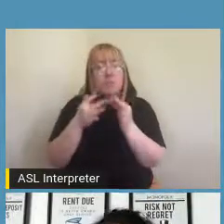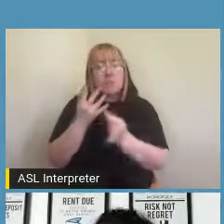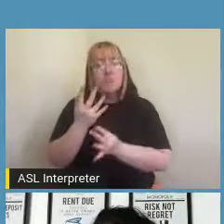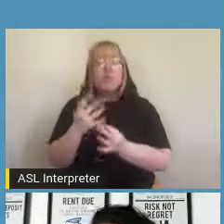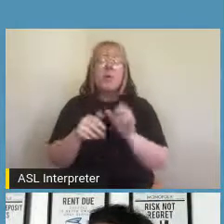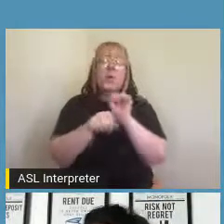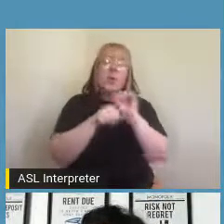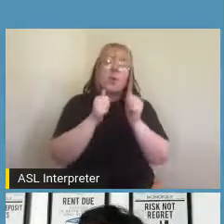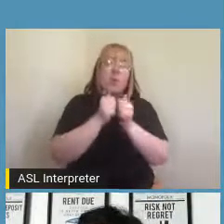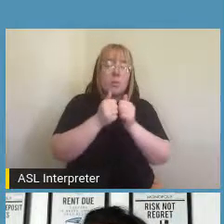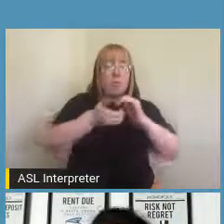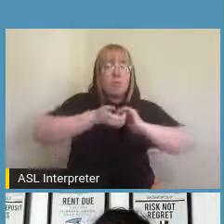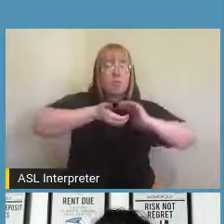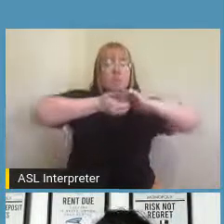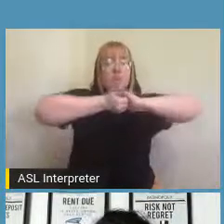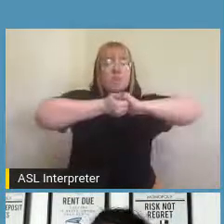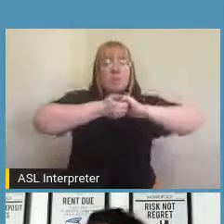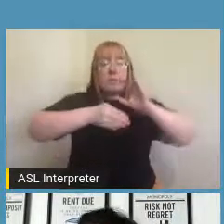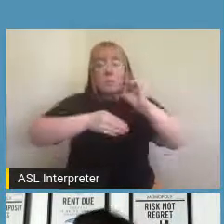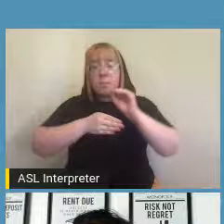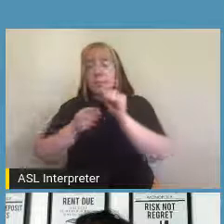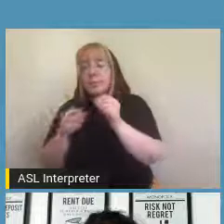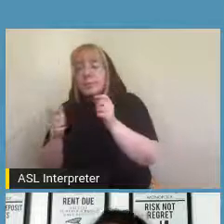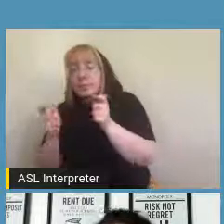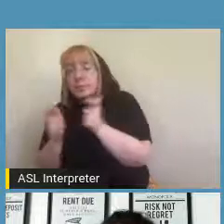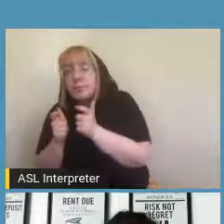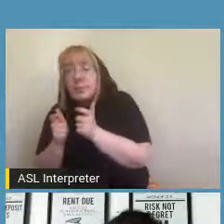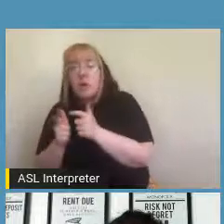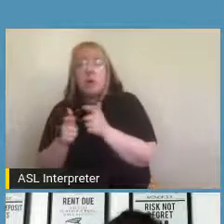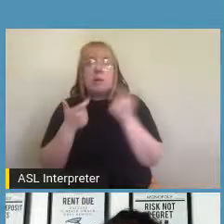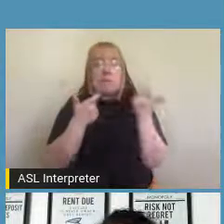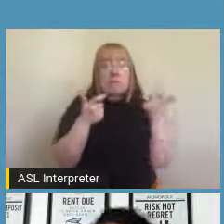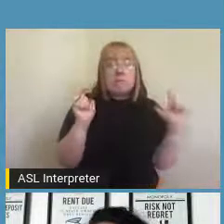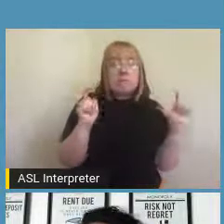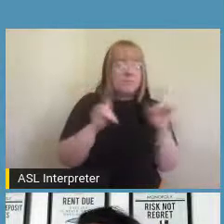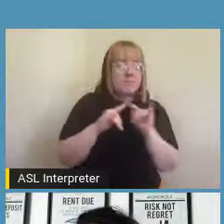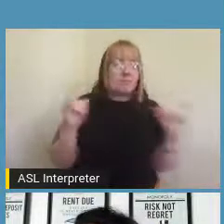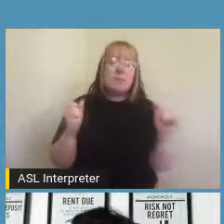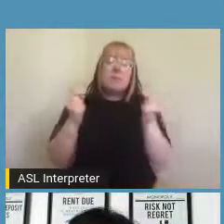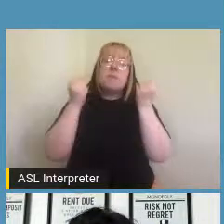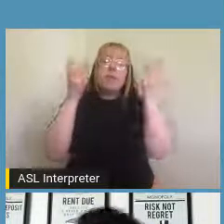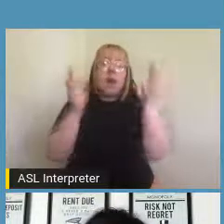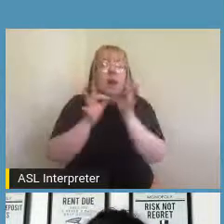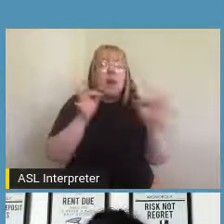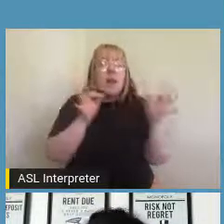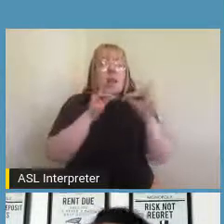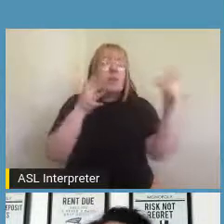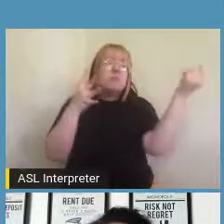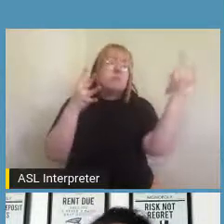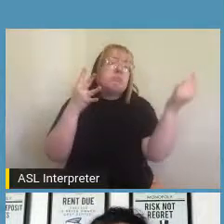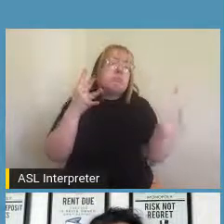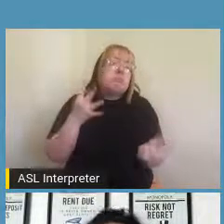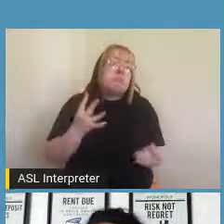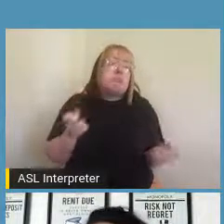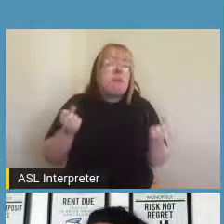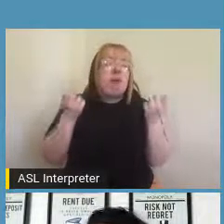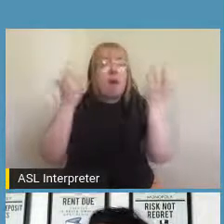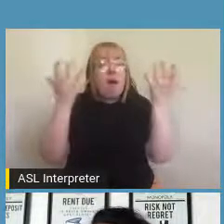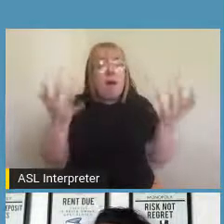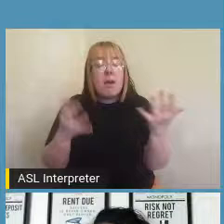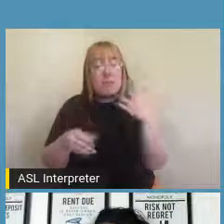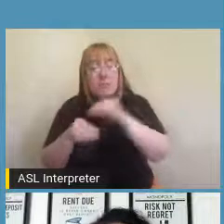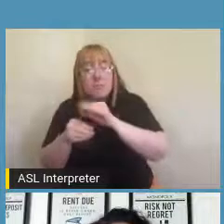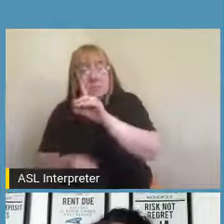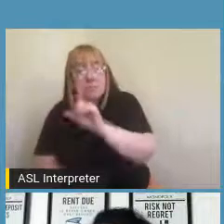and organizations, large and small, in many different languages, working even within the disability community, the